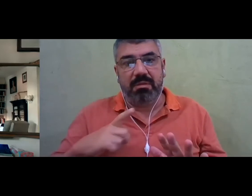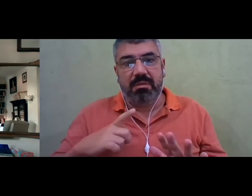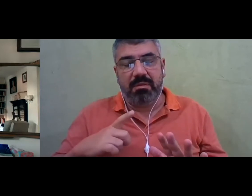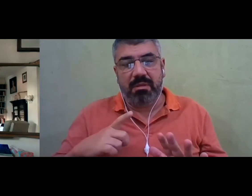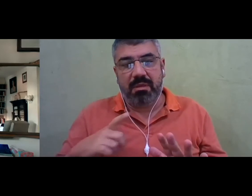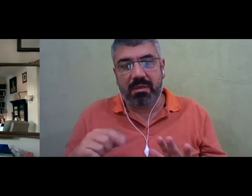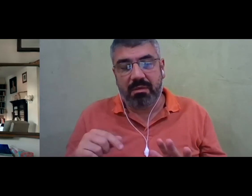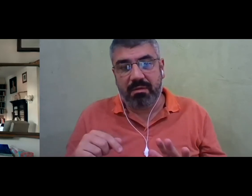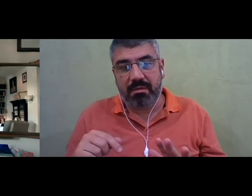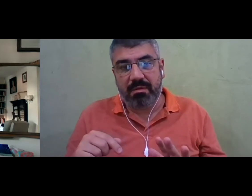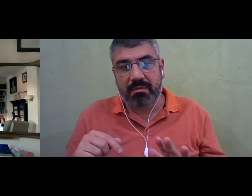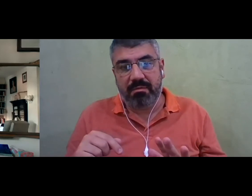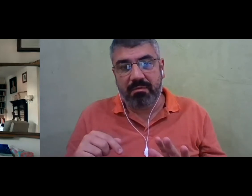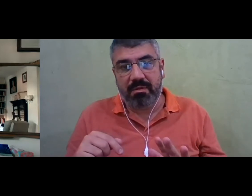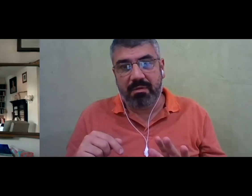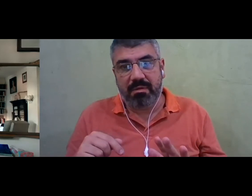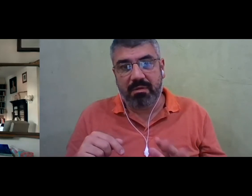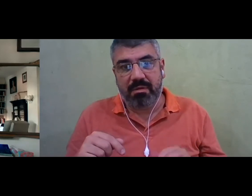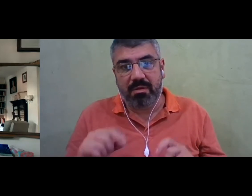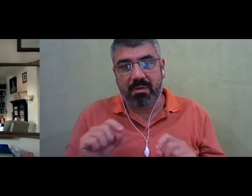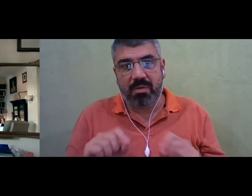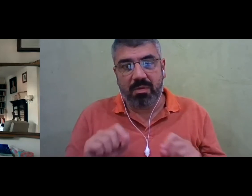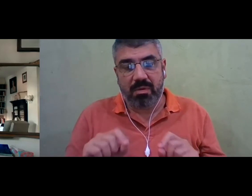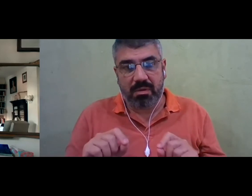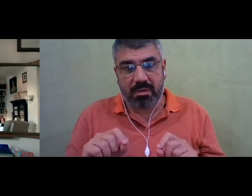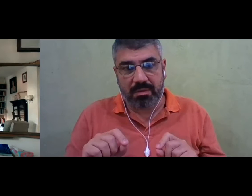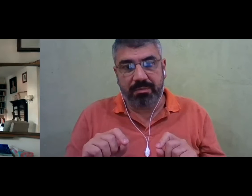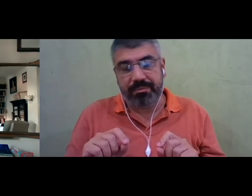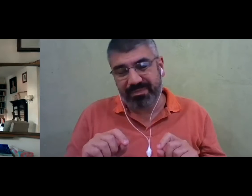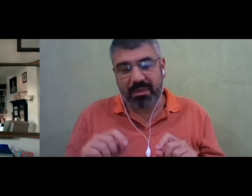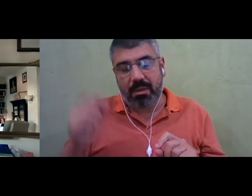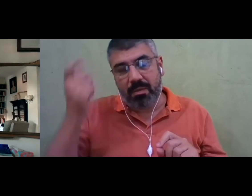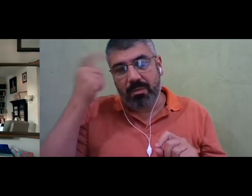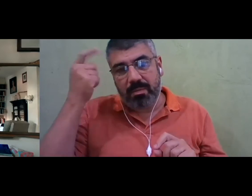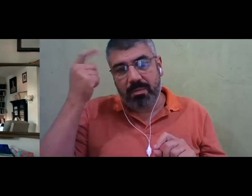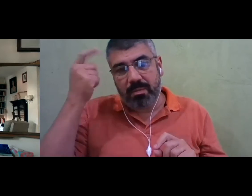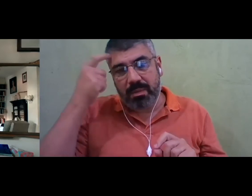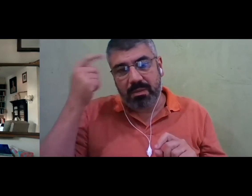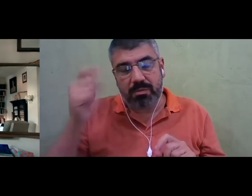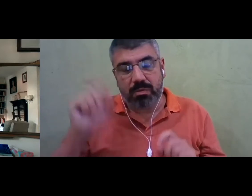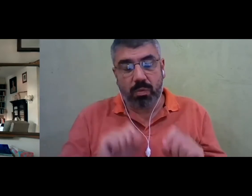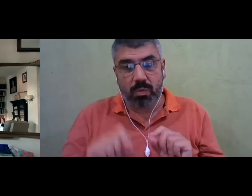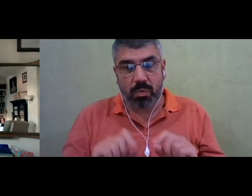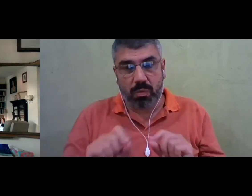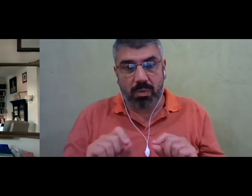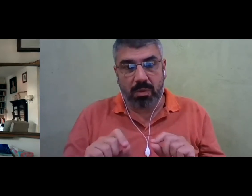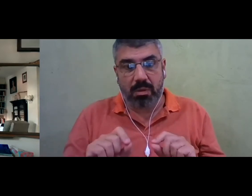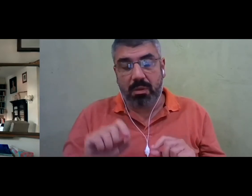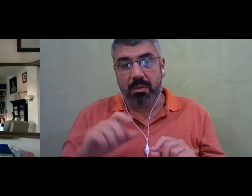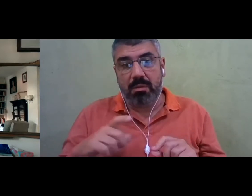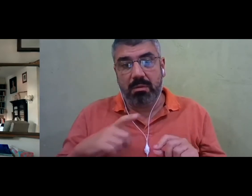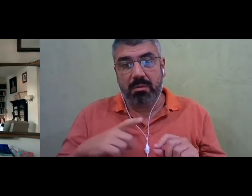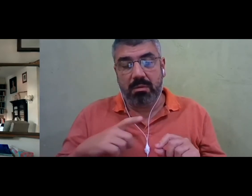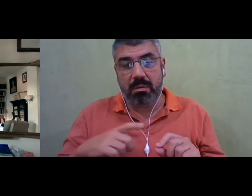for what she had done. So what I am saying is that this is always